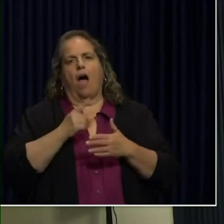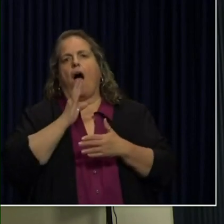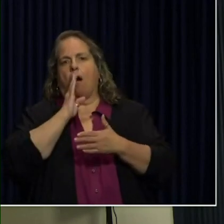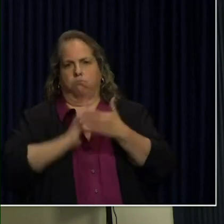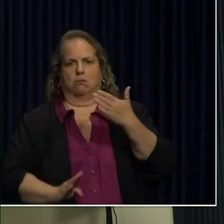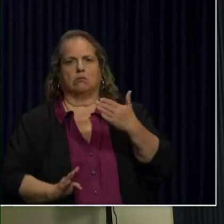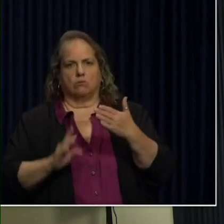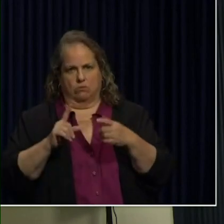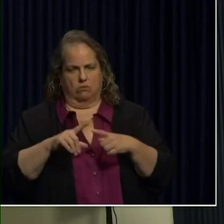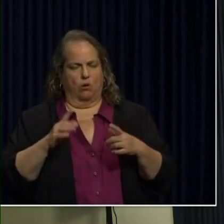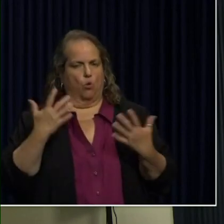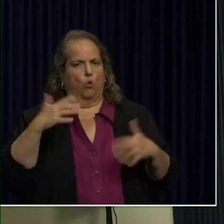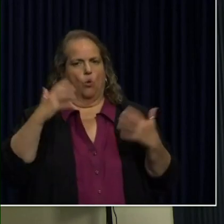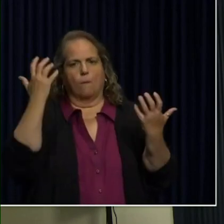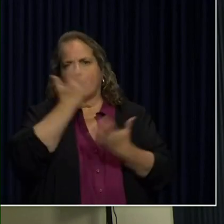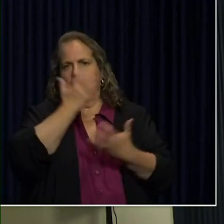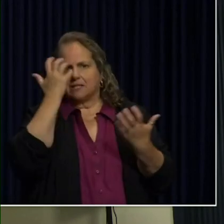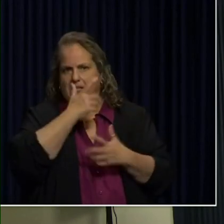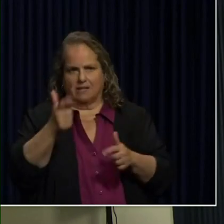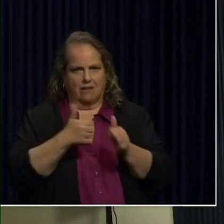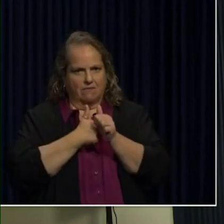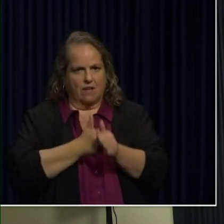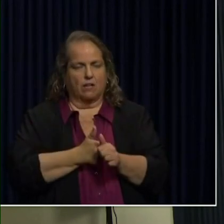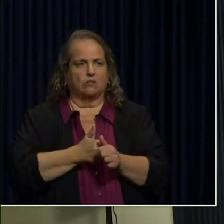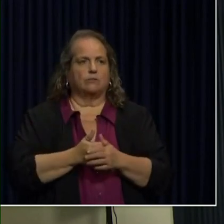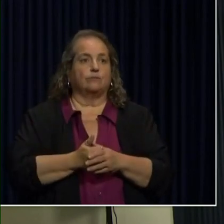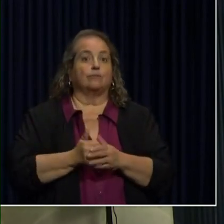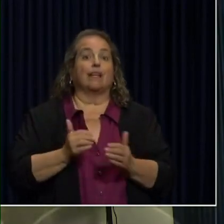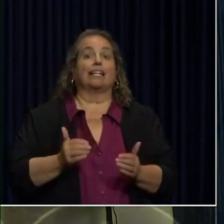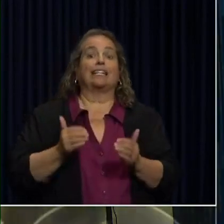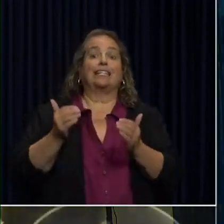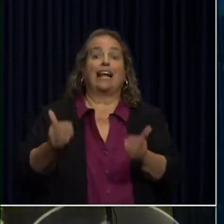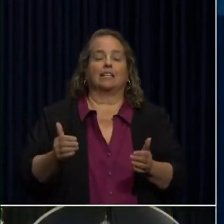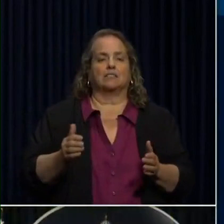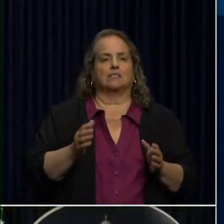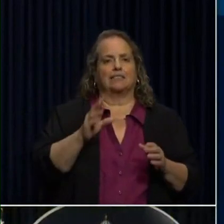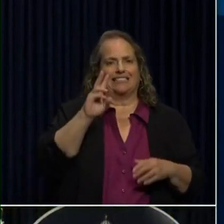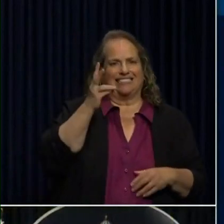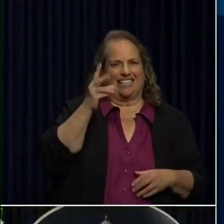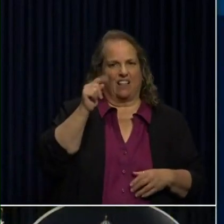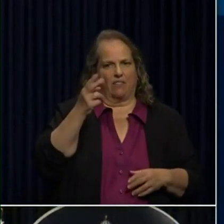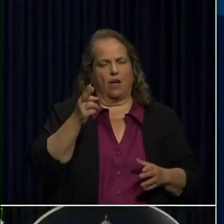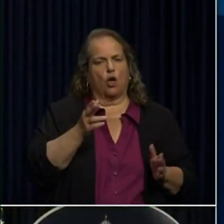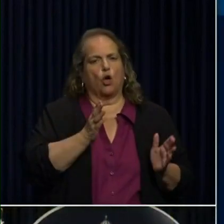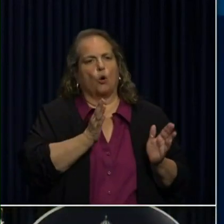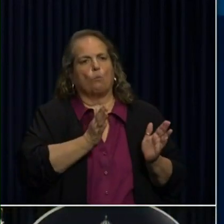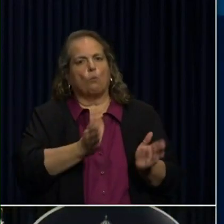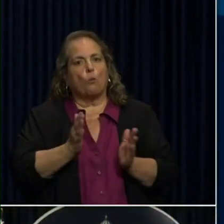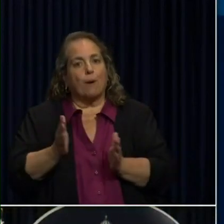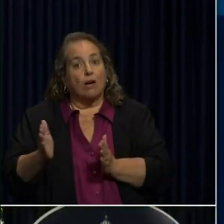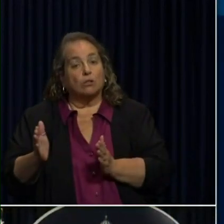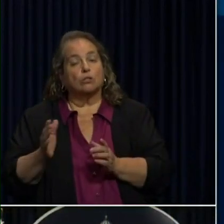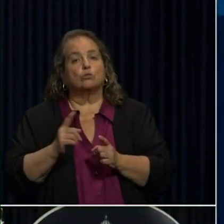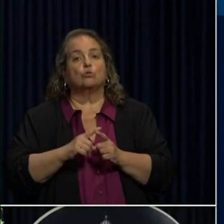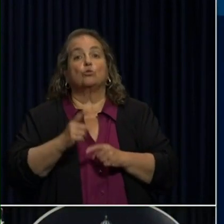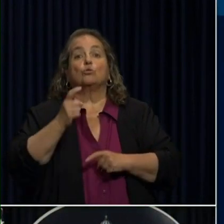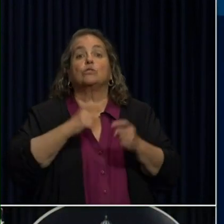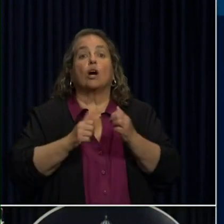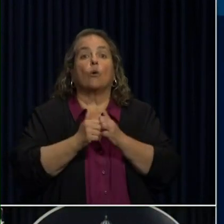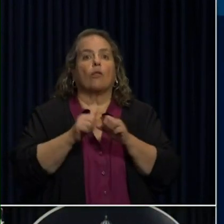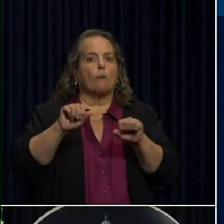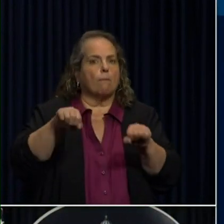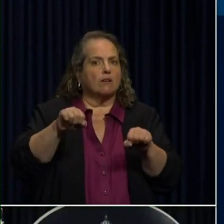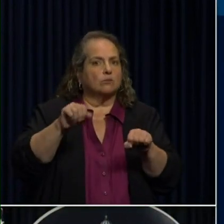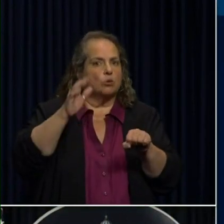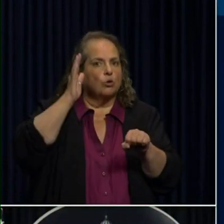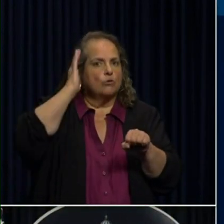All right, next, 6 is our preparedness to deal with a possible future spike. Can you put